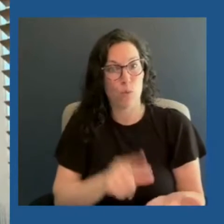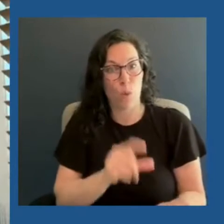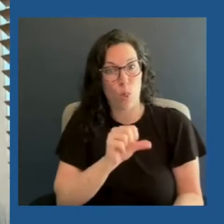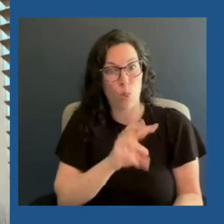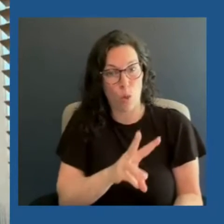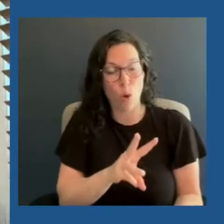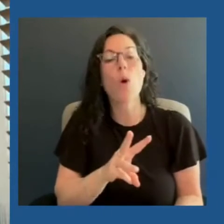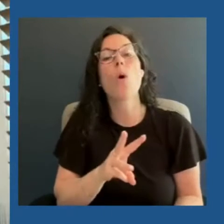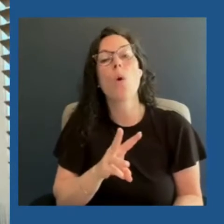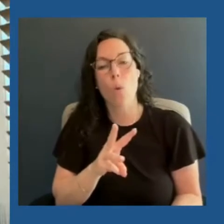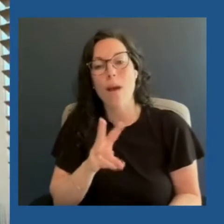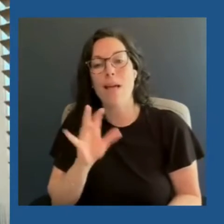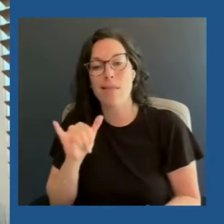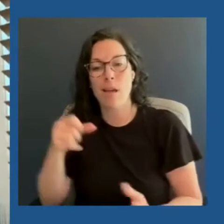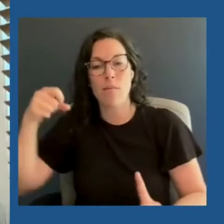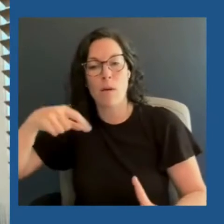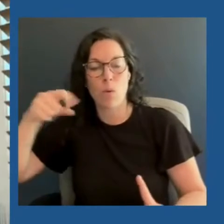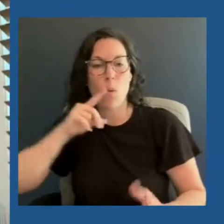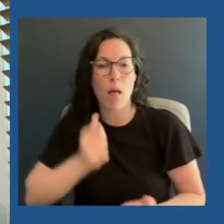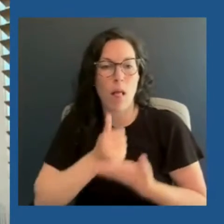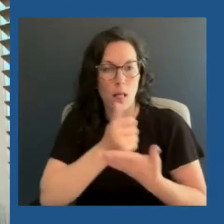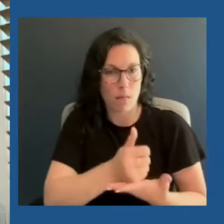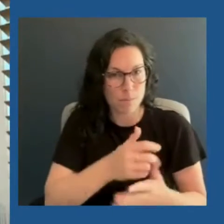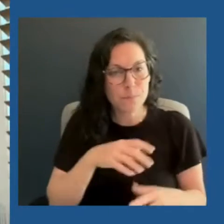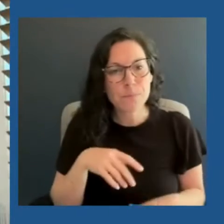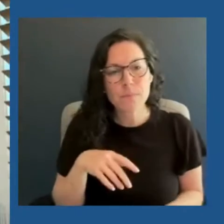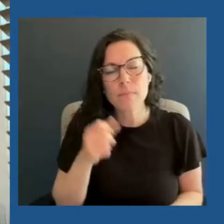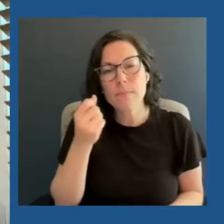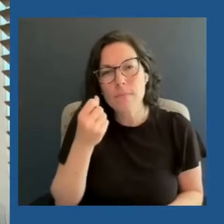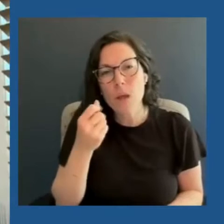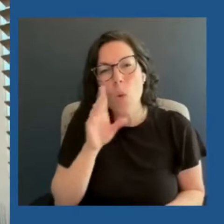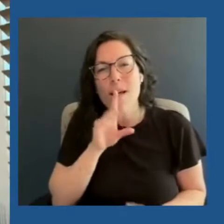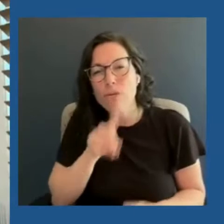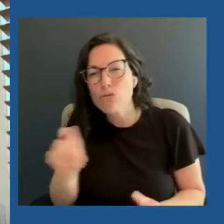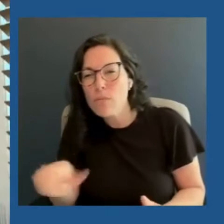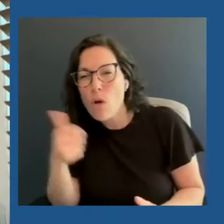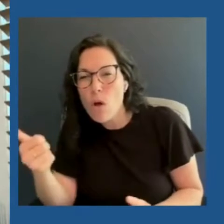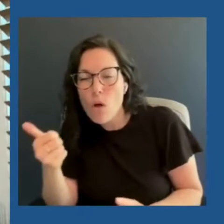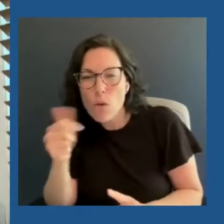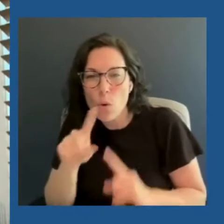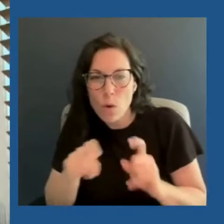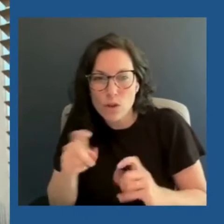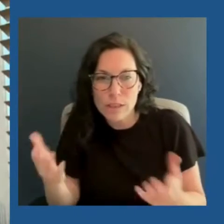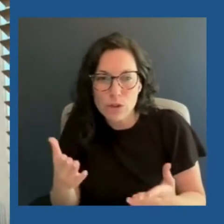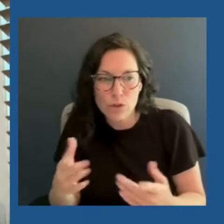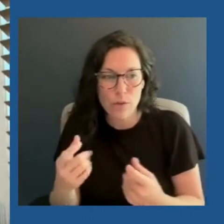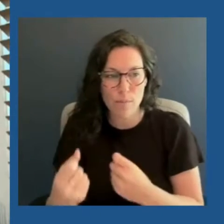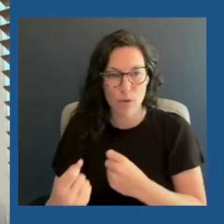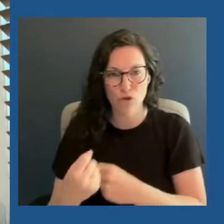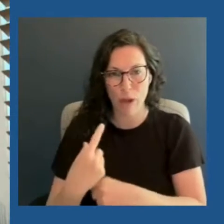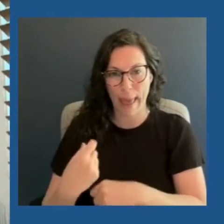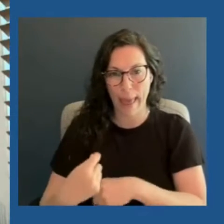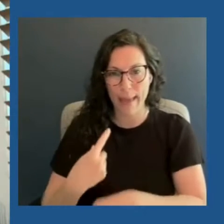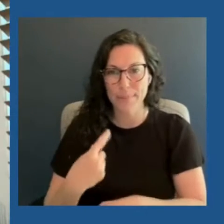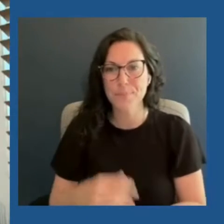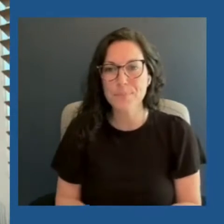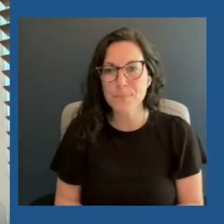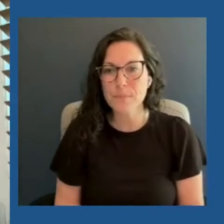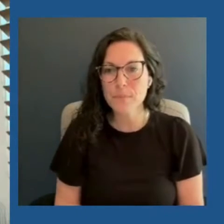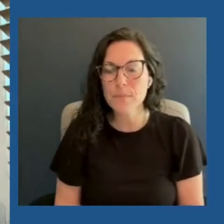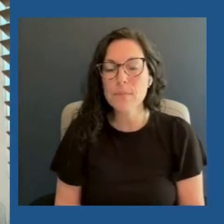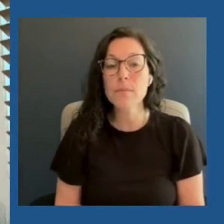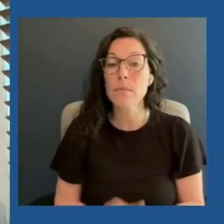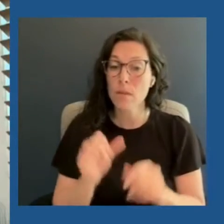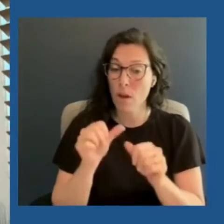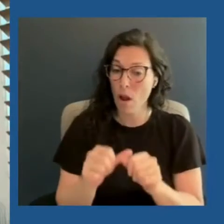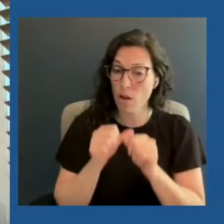So now I'm going to look if there's some other questions. Let's see. The next question is, are there ongoing studies on the